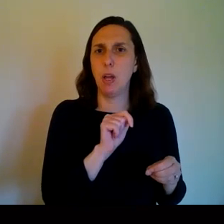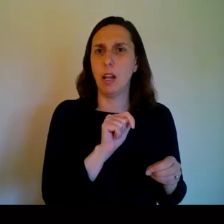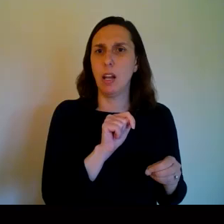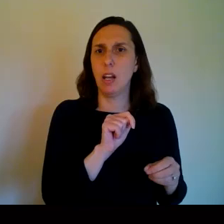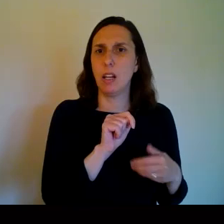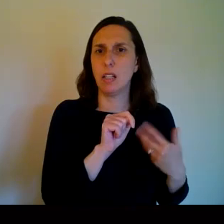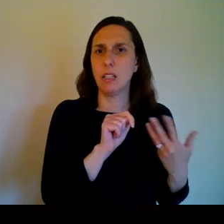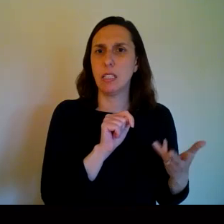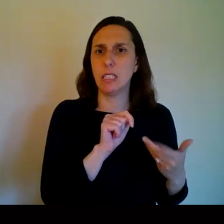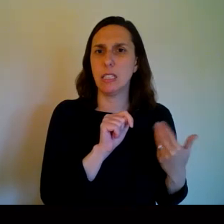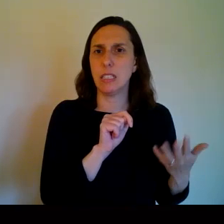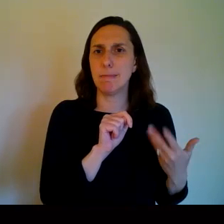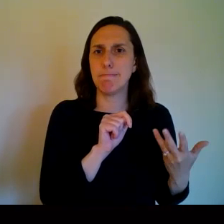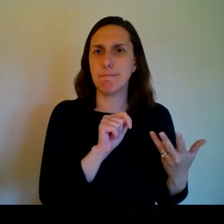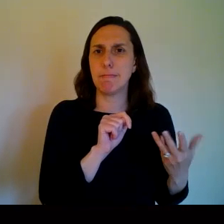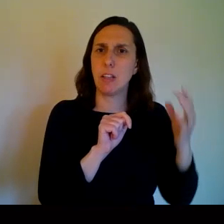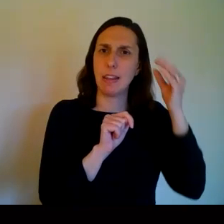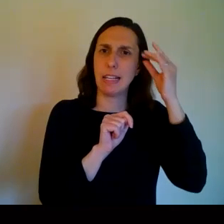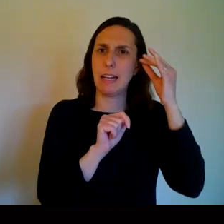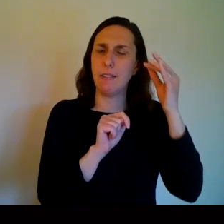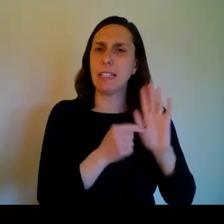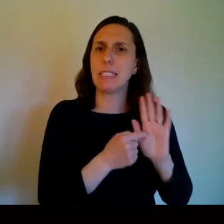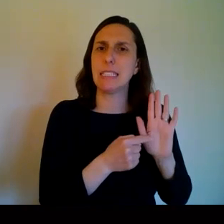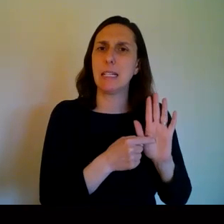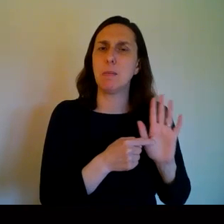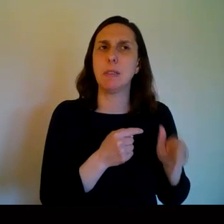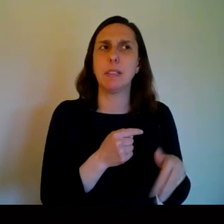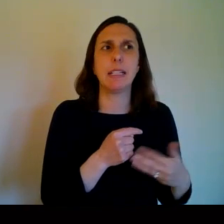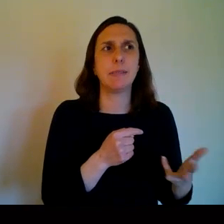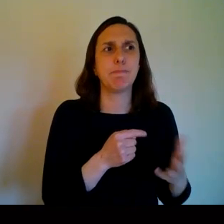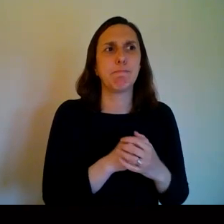I'm going to give a good example of an input.